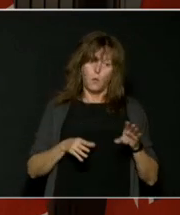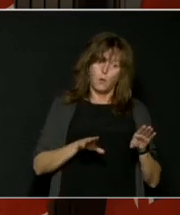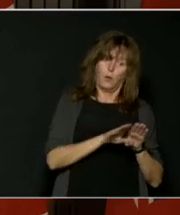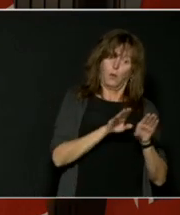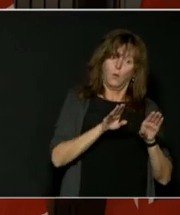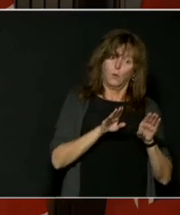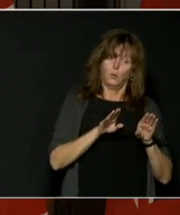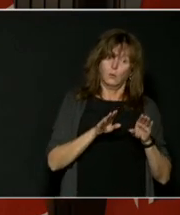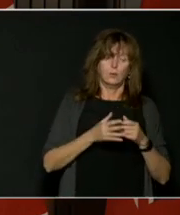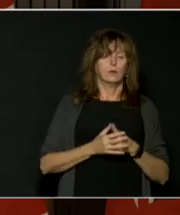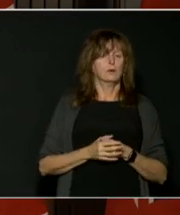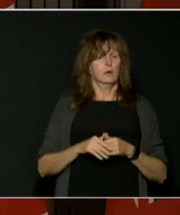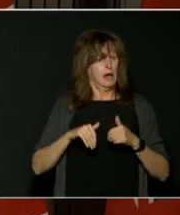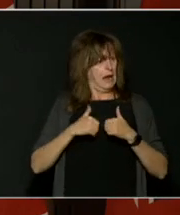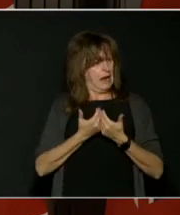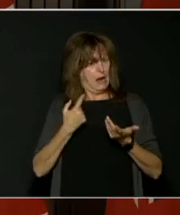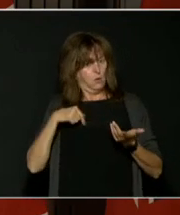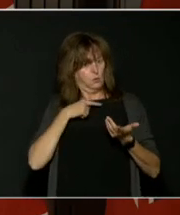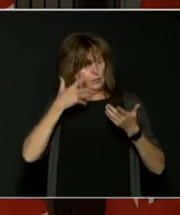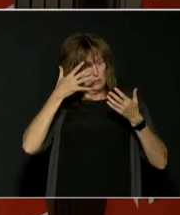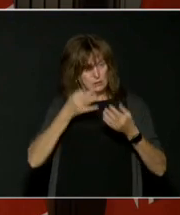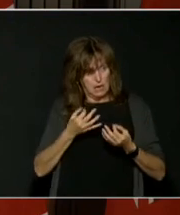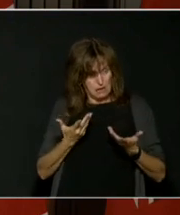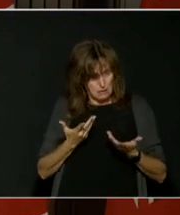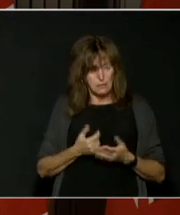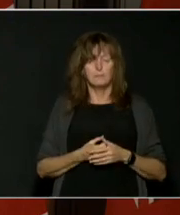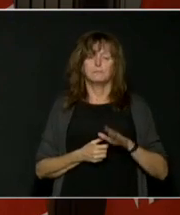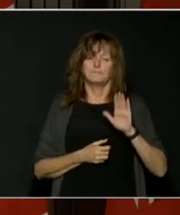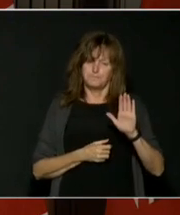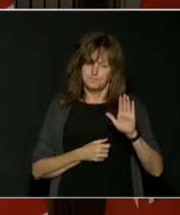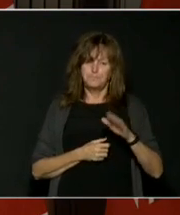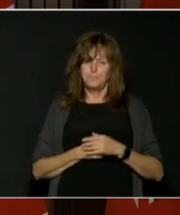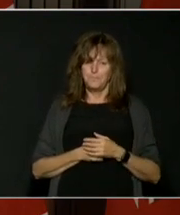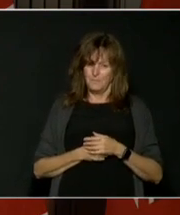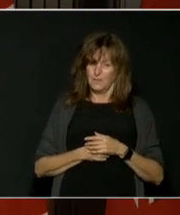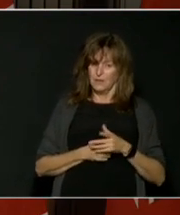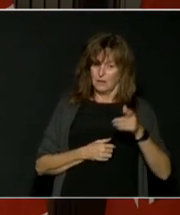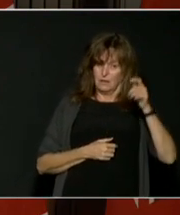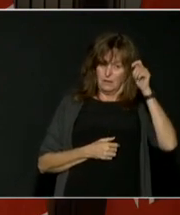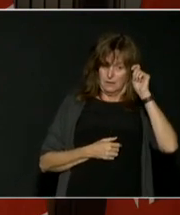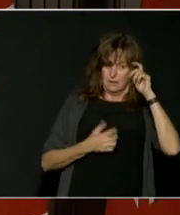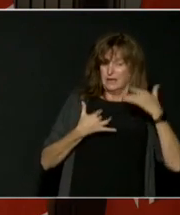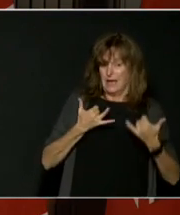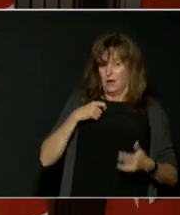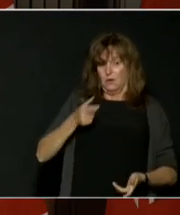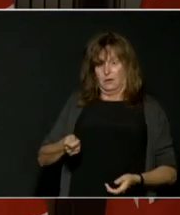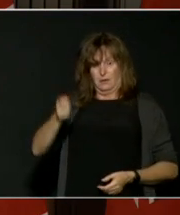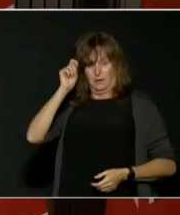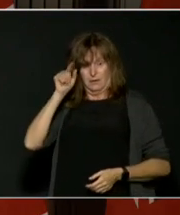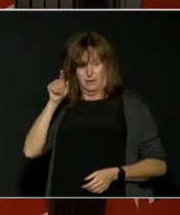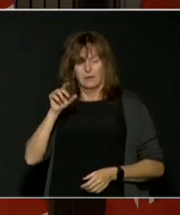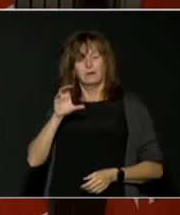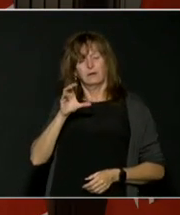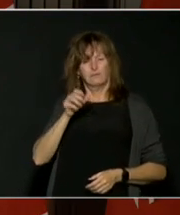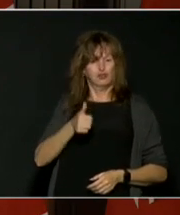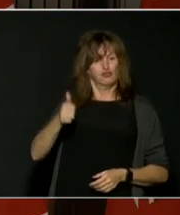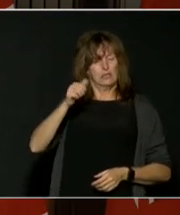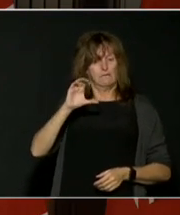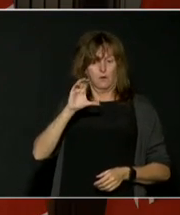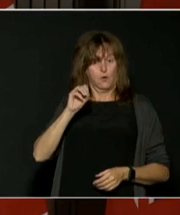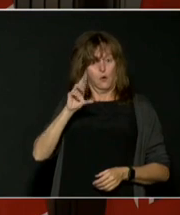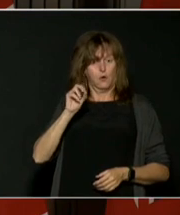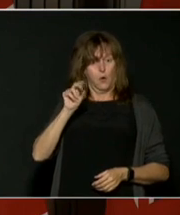establishments. Stepping into my other role as the chief coroner, we are unfortunately seeing an